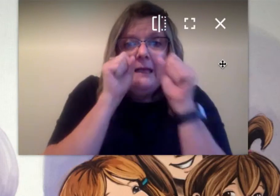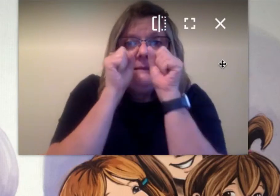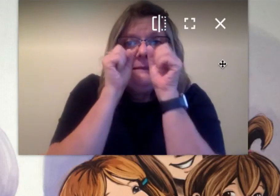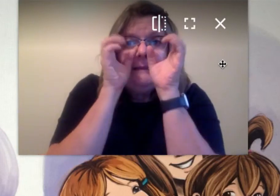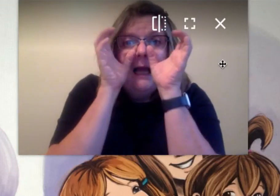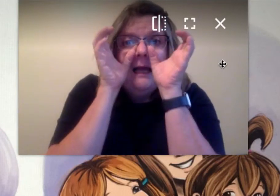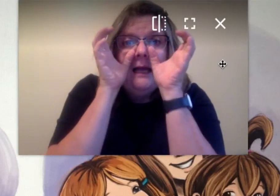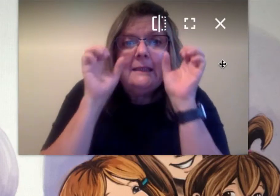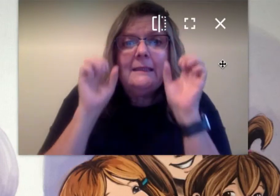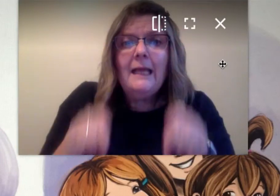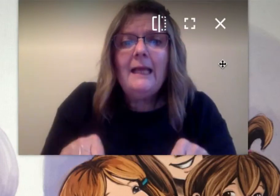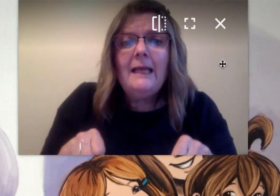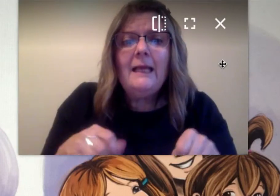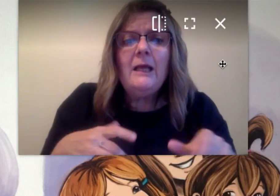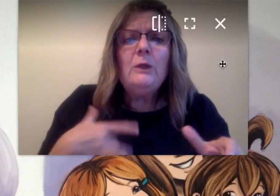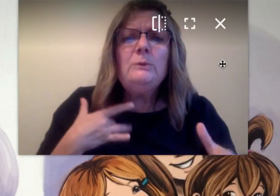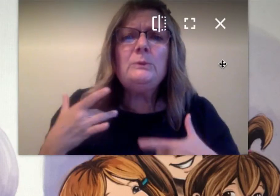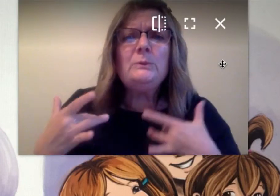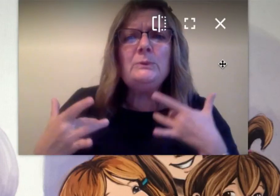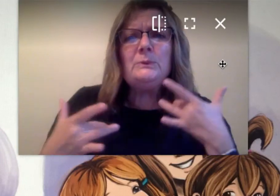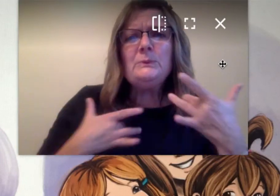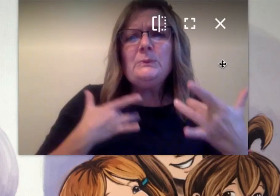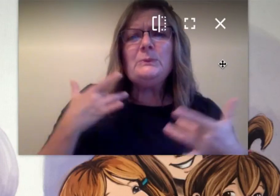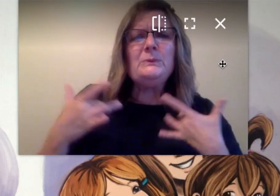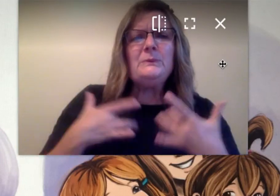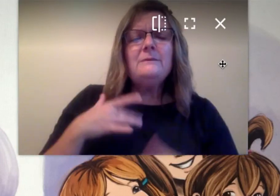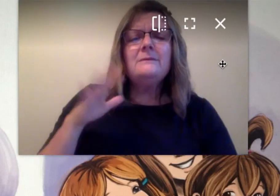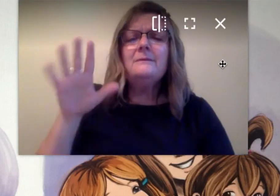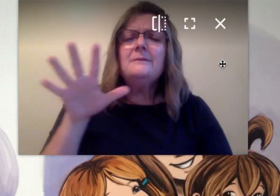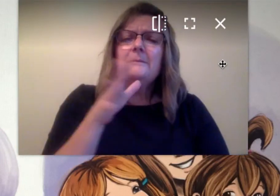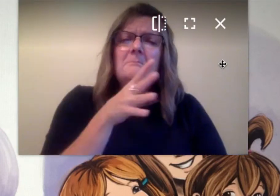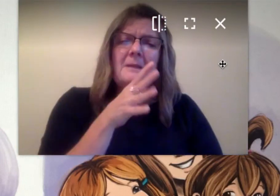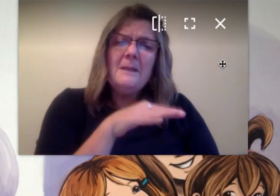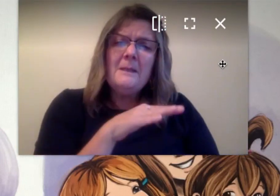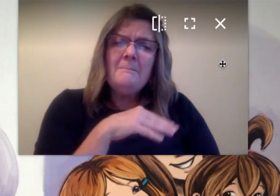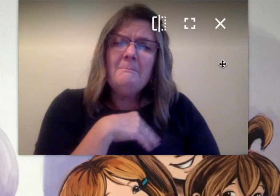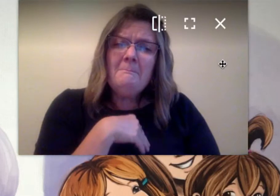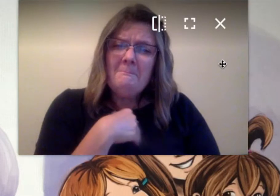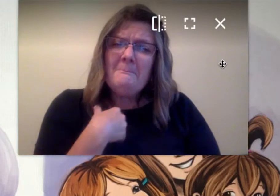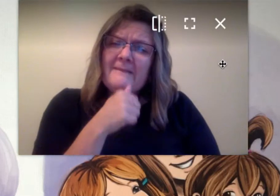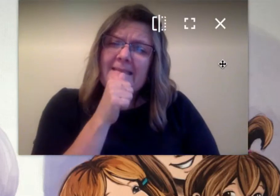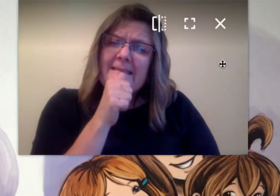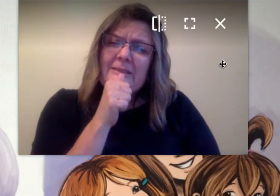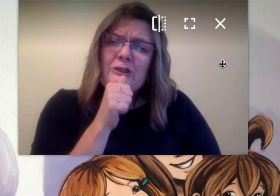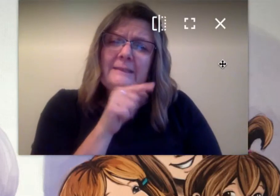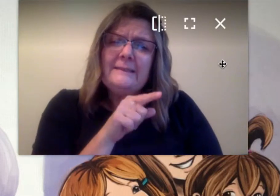"Really? I can?" Shay asked in surprise, her bright blue eyes. "Mom, I have a secret.